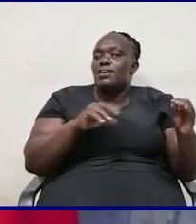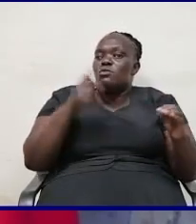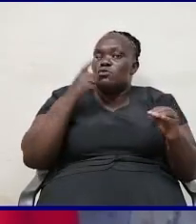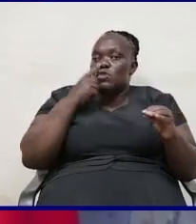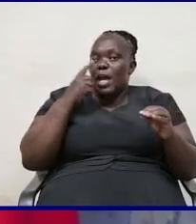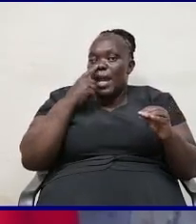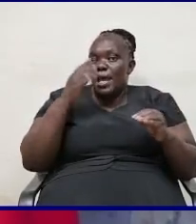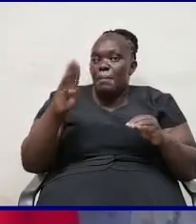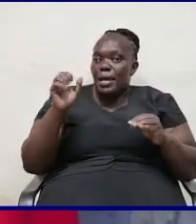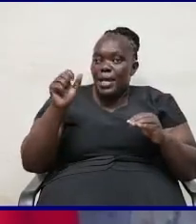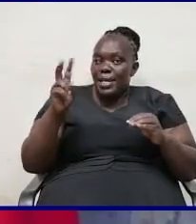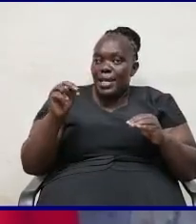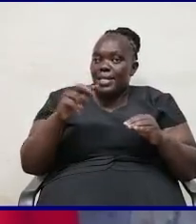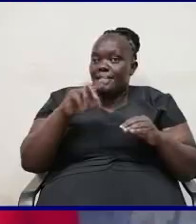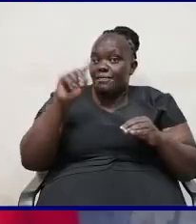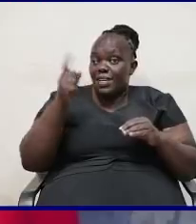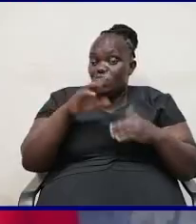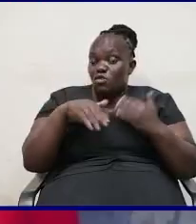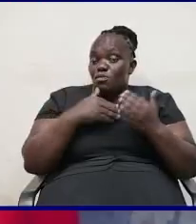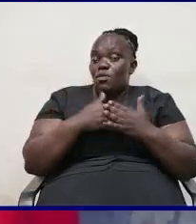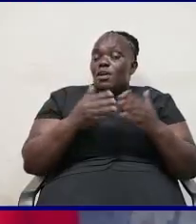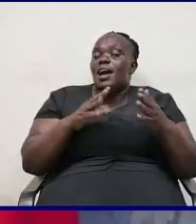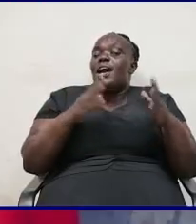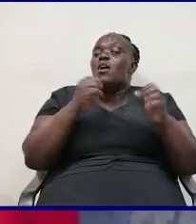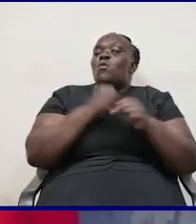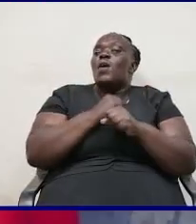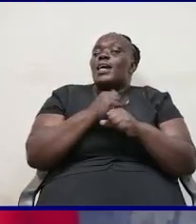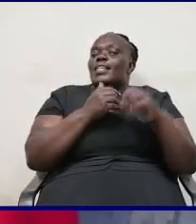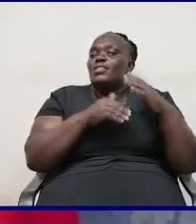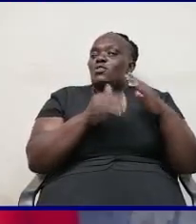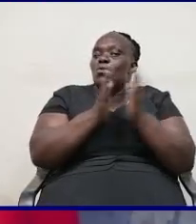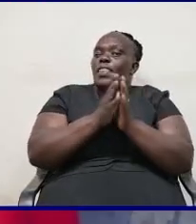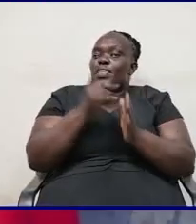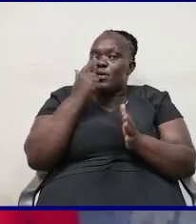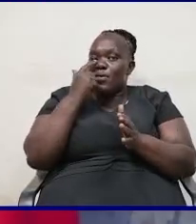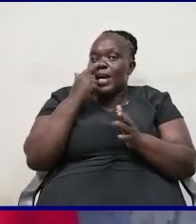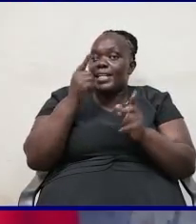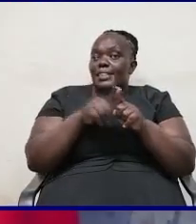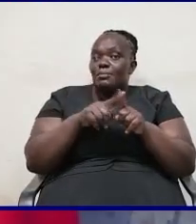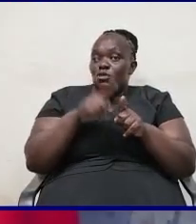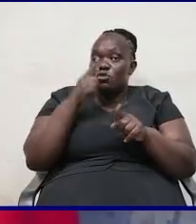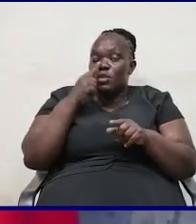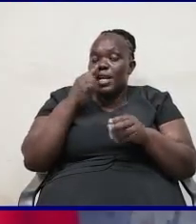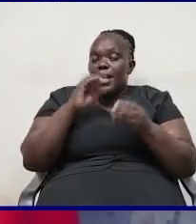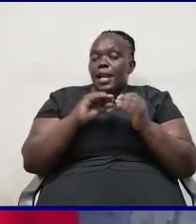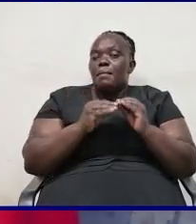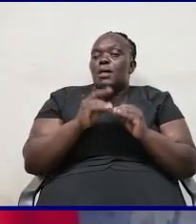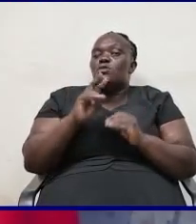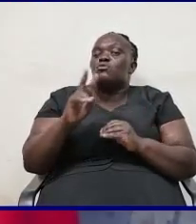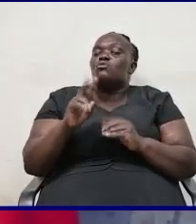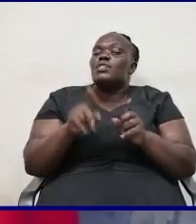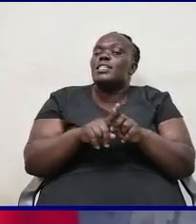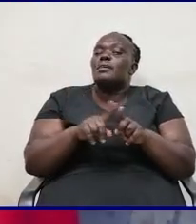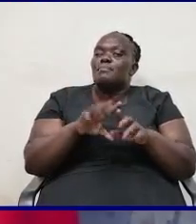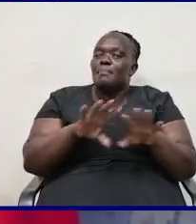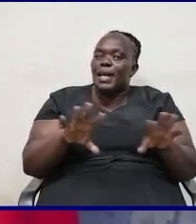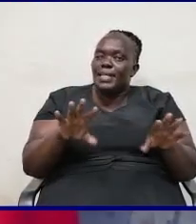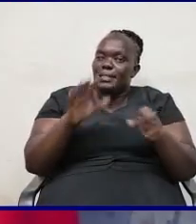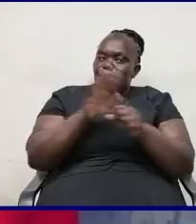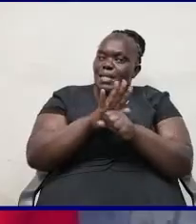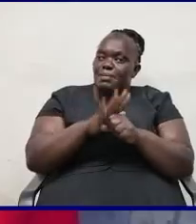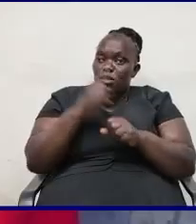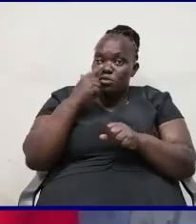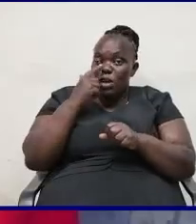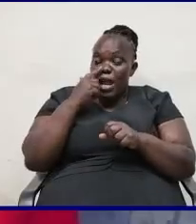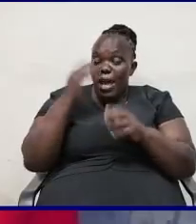from Uganda. First of all, let me appreciate, we have been working very closely with Uganda. In fact, Uganda is our number 2 source market, so we have so